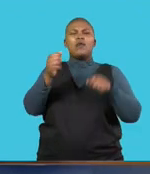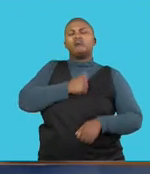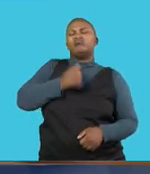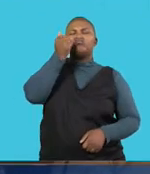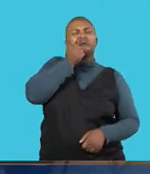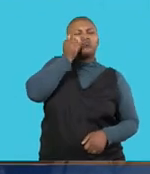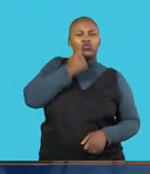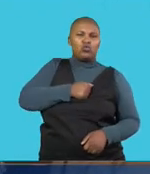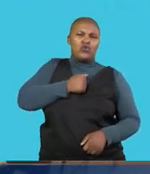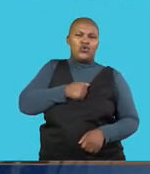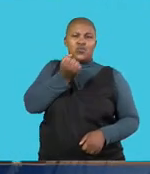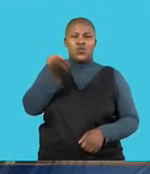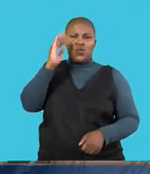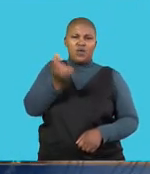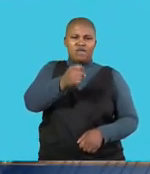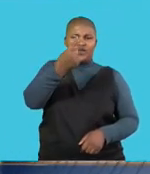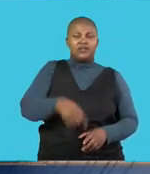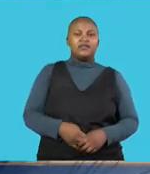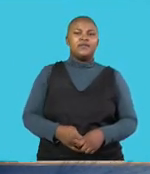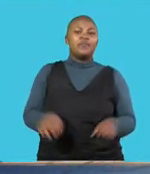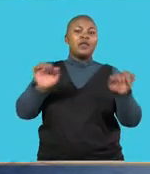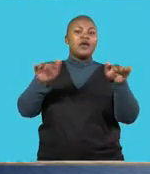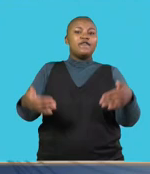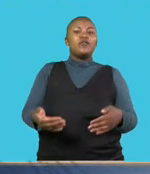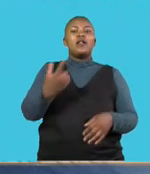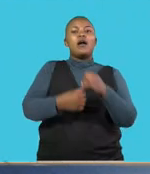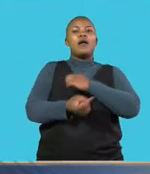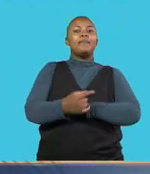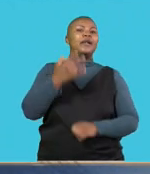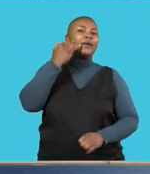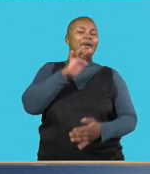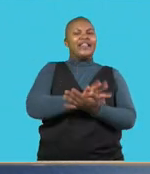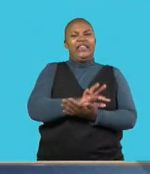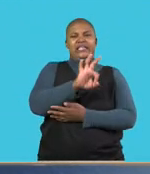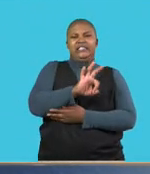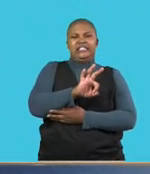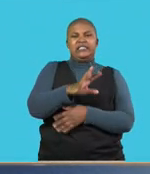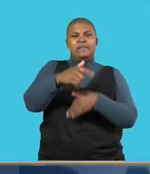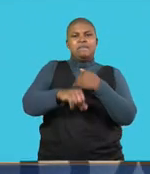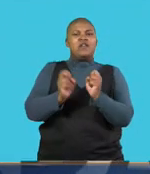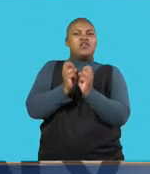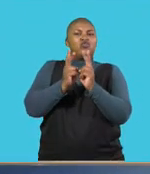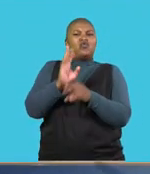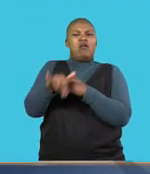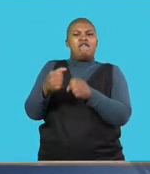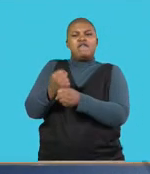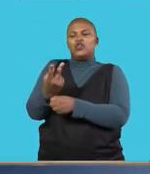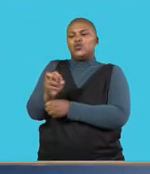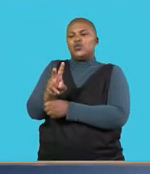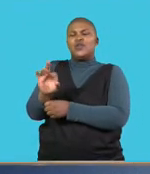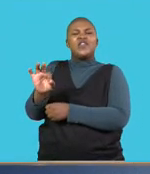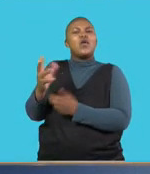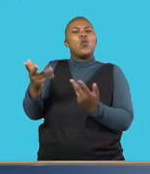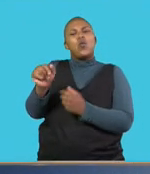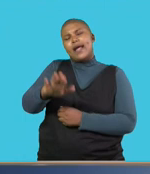God comforts. UZahara uzobekwa endlini yakhe yokugcina ngomhla zingamashumi amabili nantathu kuzibandlela endaweni yangakubo